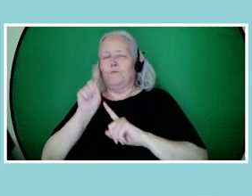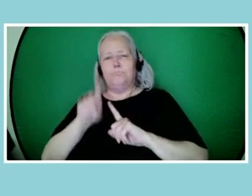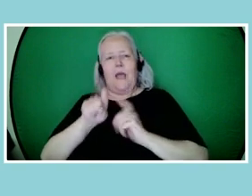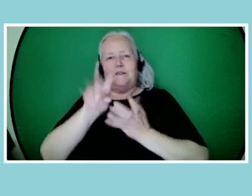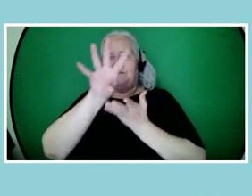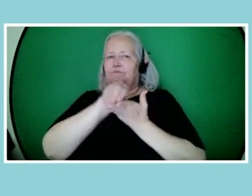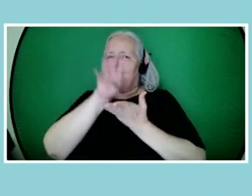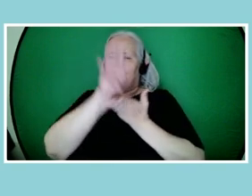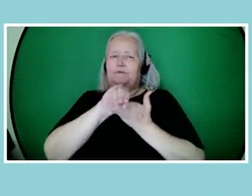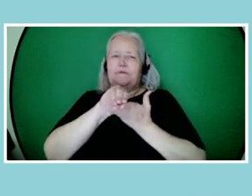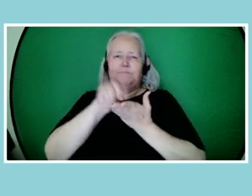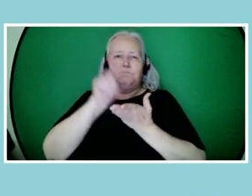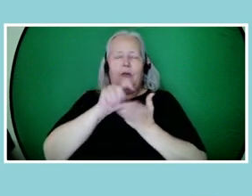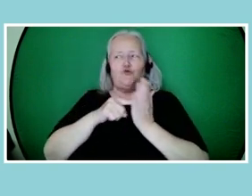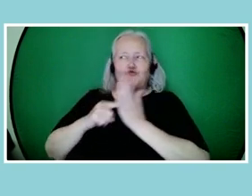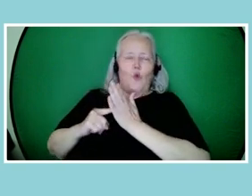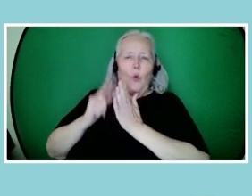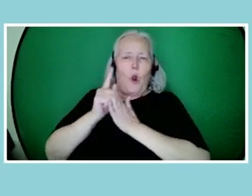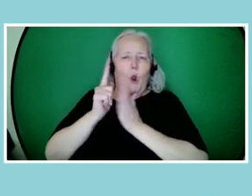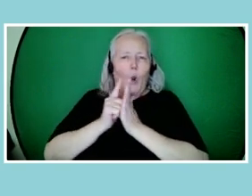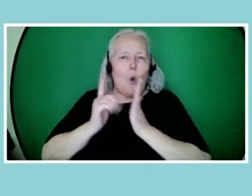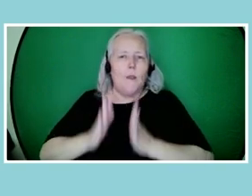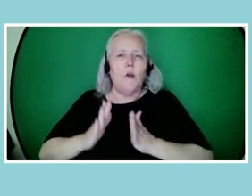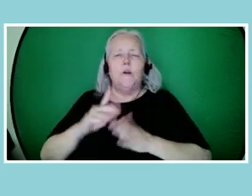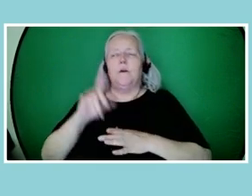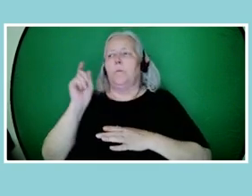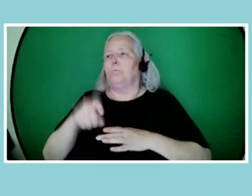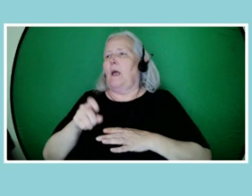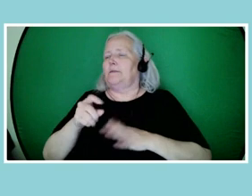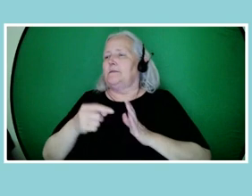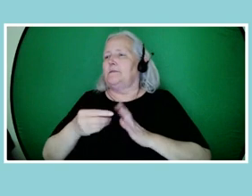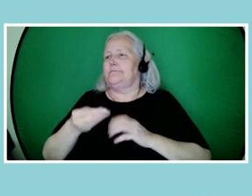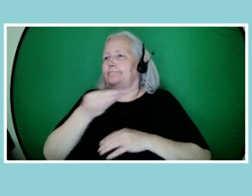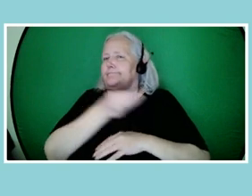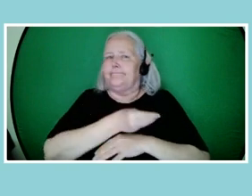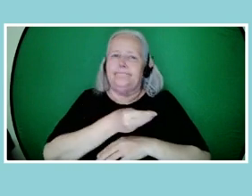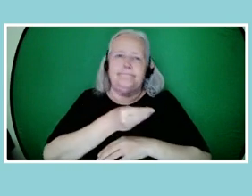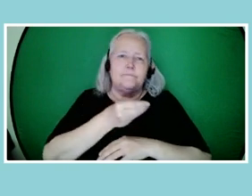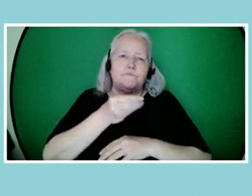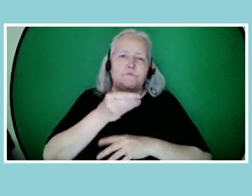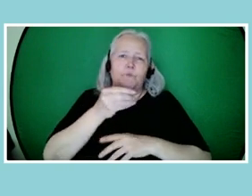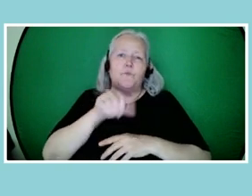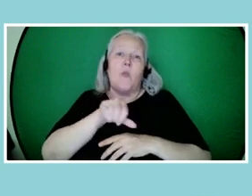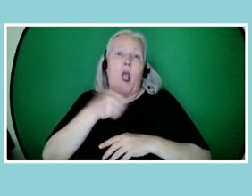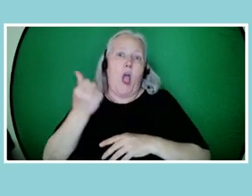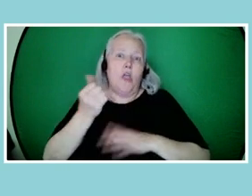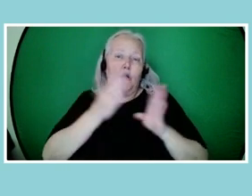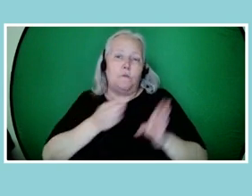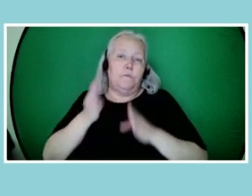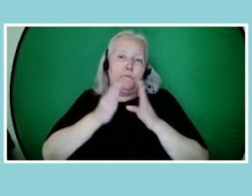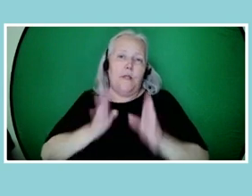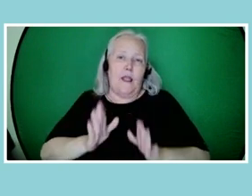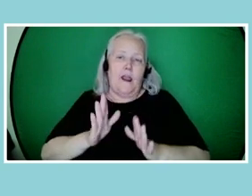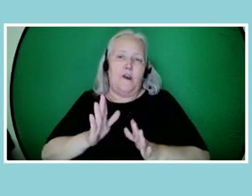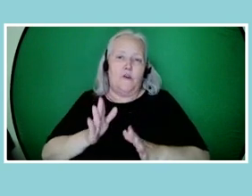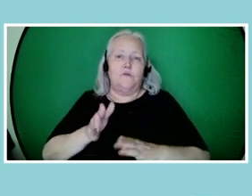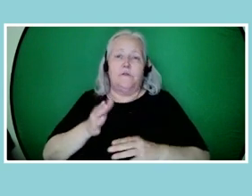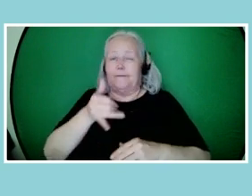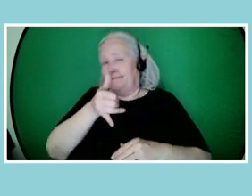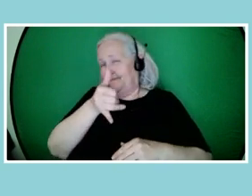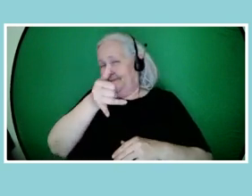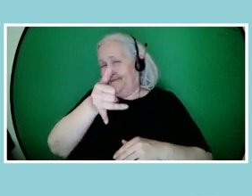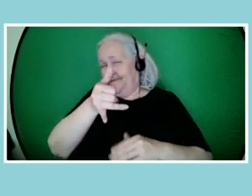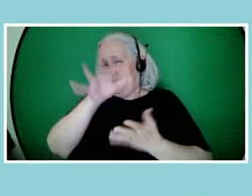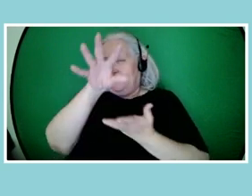lawyer or you might need to show it to other organizers that you're working with, document. And